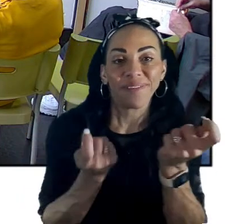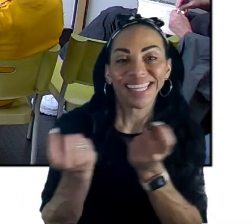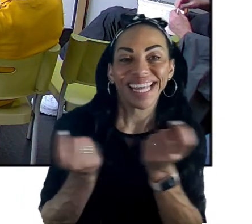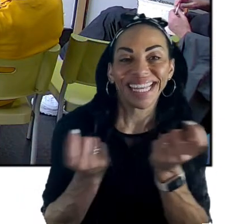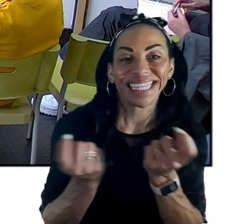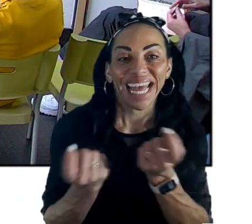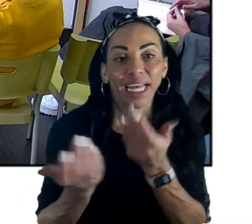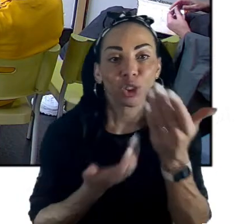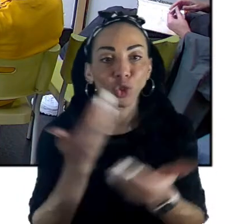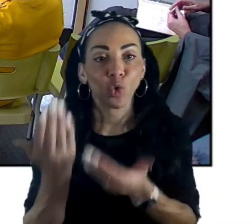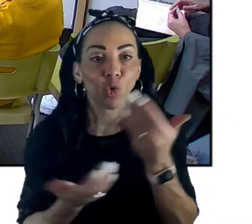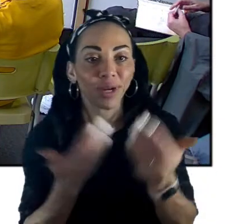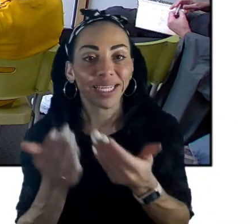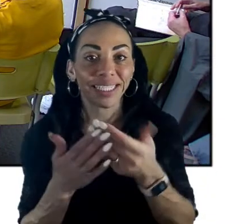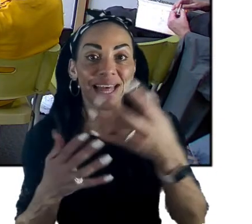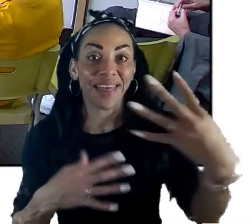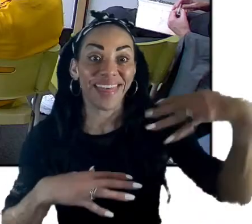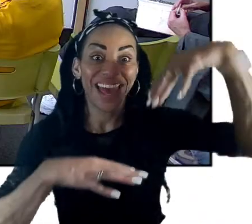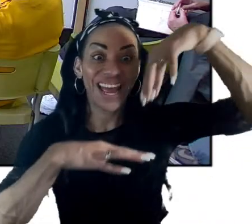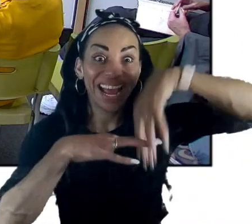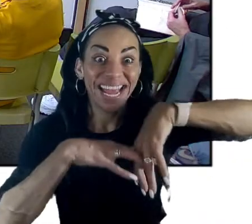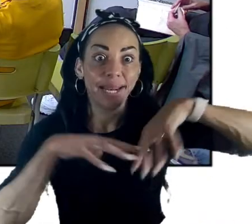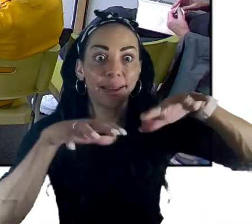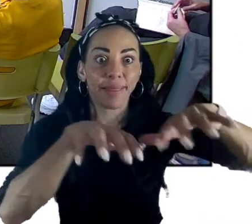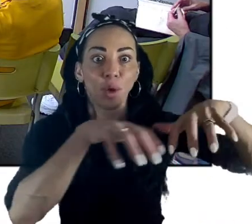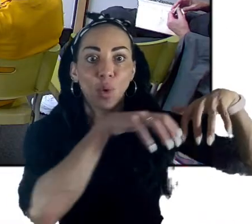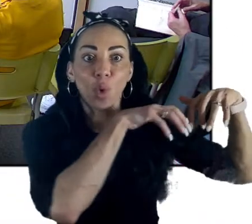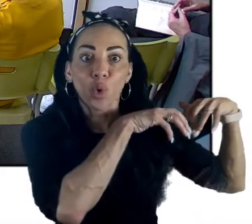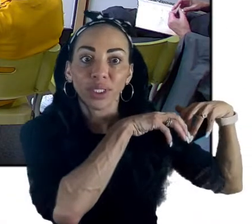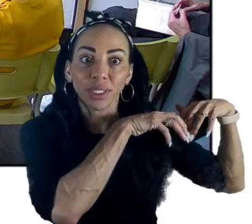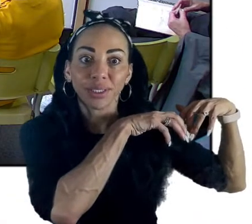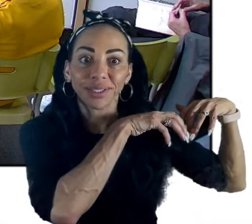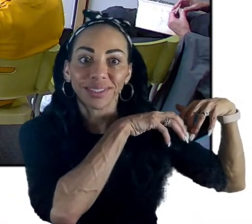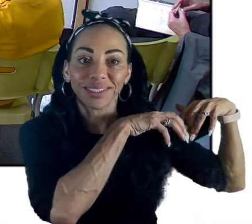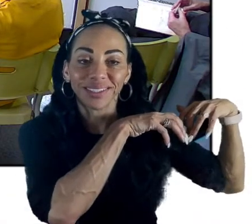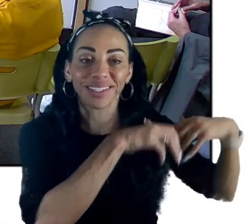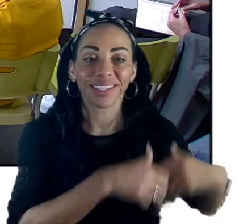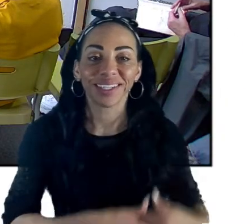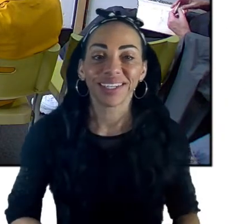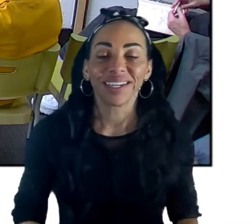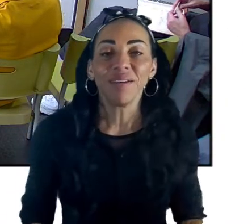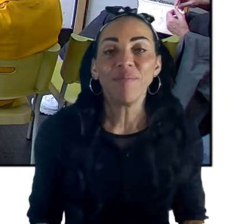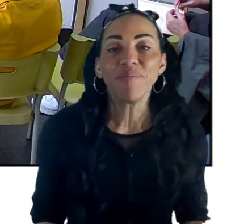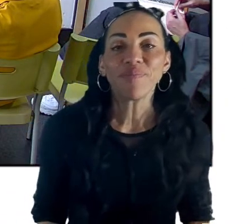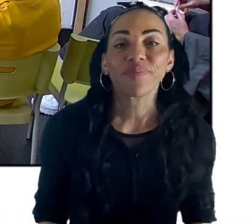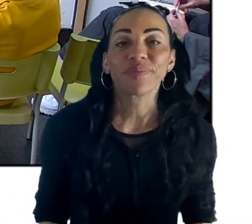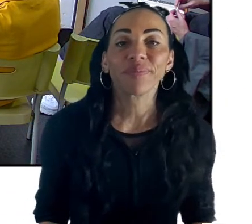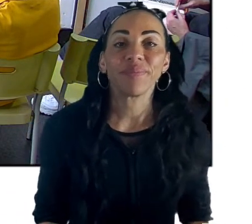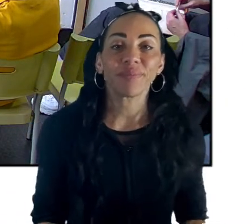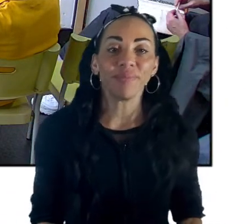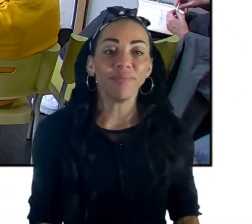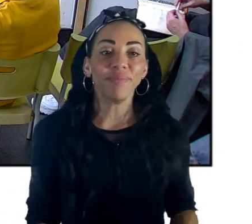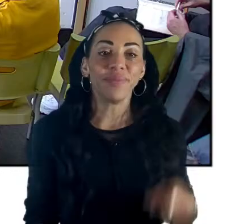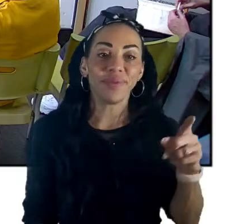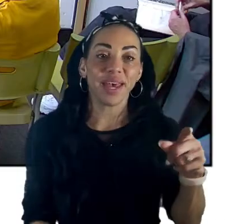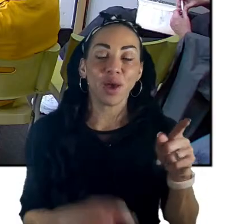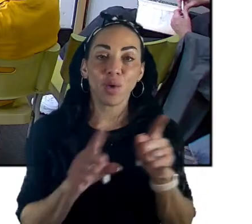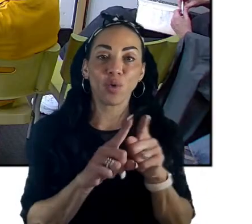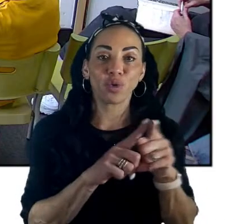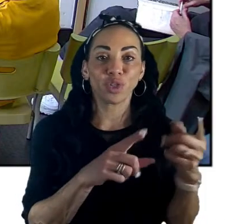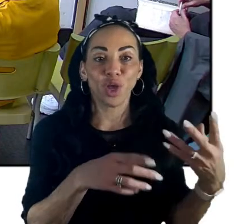of amongst the audience, and they're on this sort of interface app that feels a bit